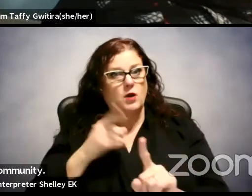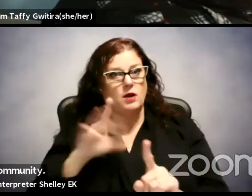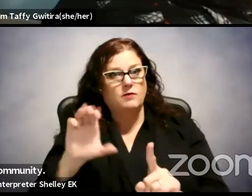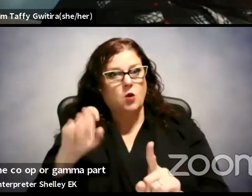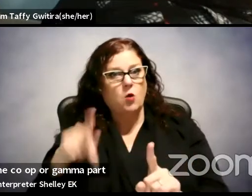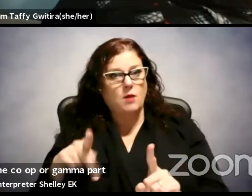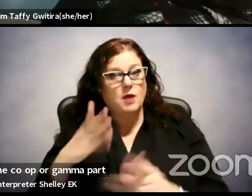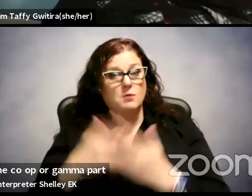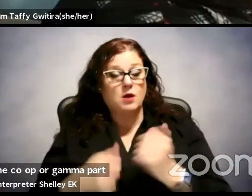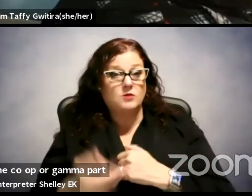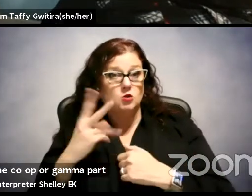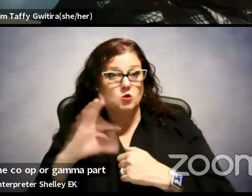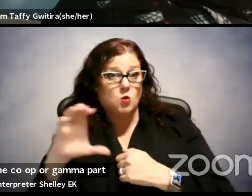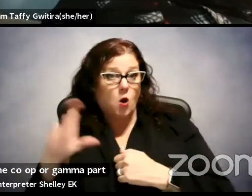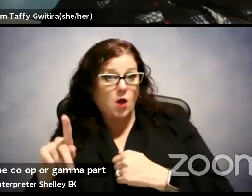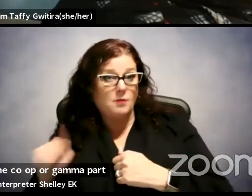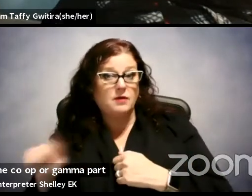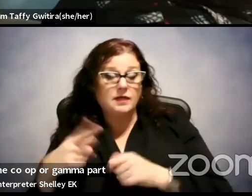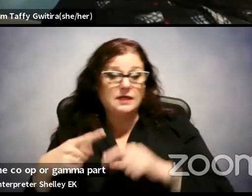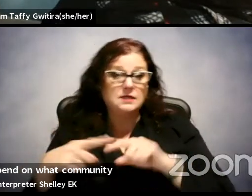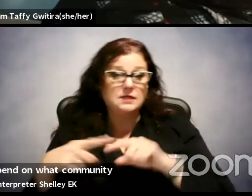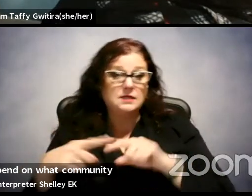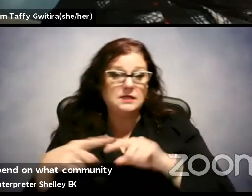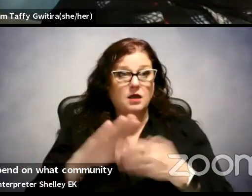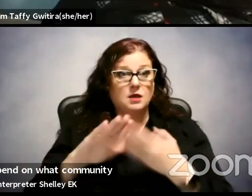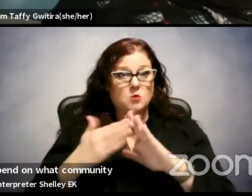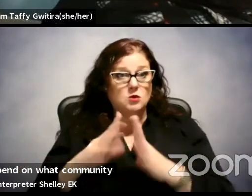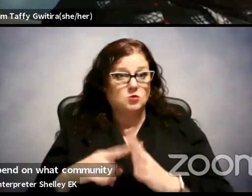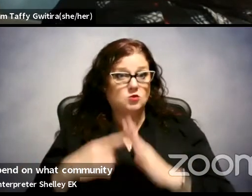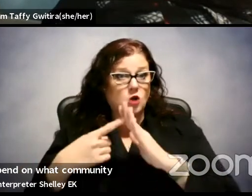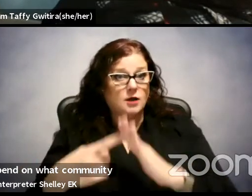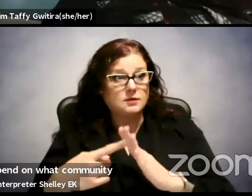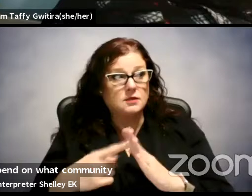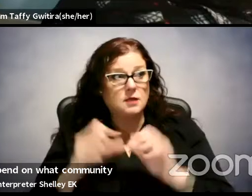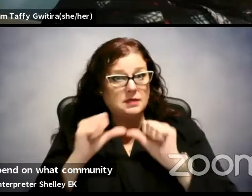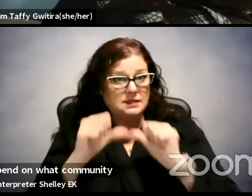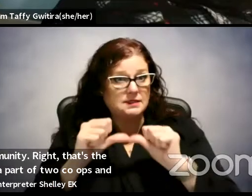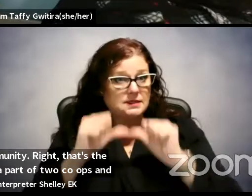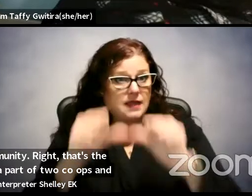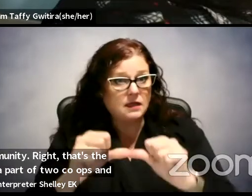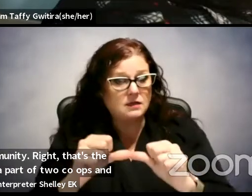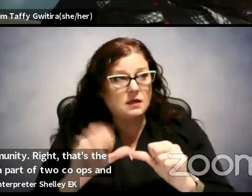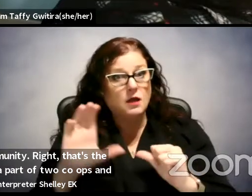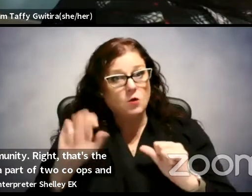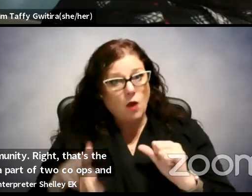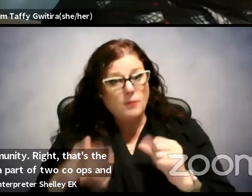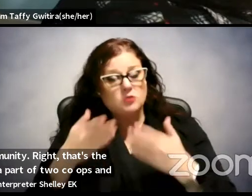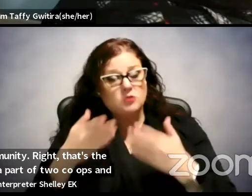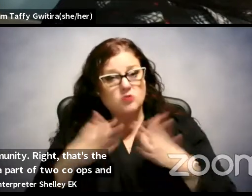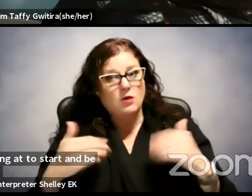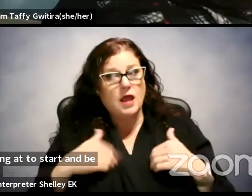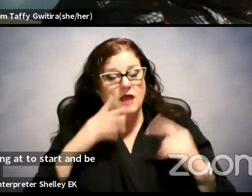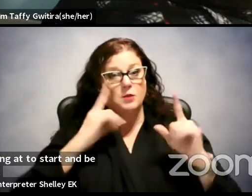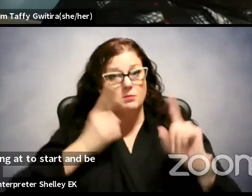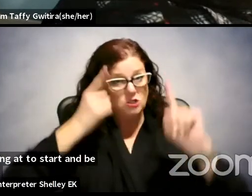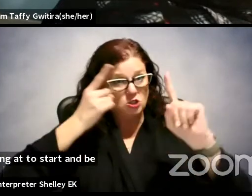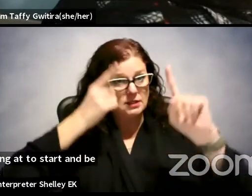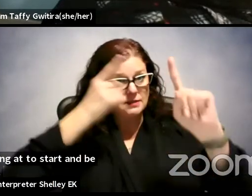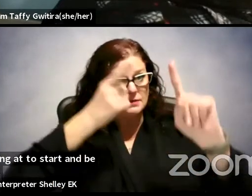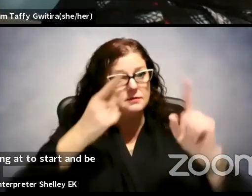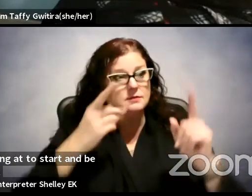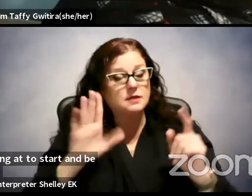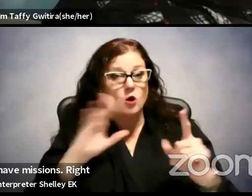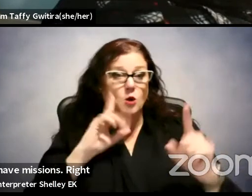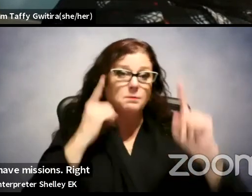part of 2 co-ops, and they really do depend on the community to start and be sustained. And these co-ops generally have missions, right? Their